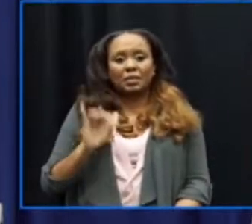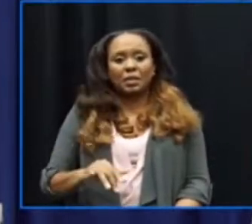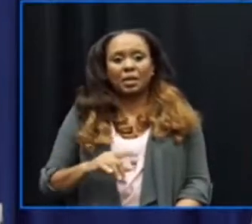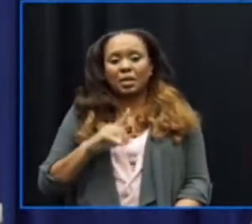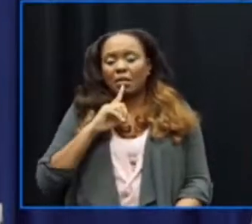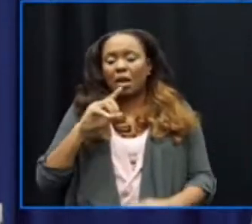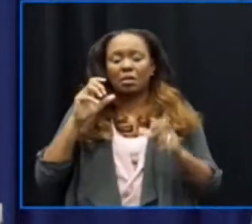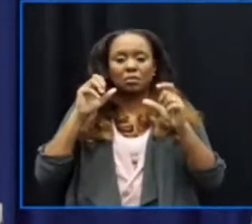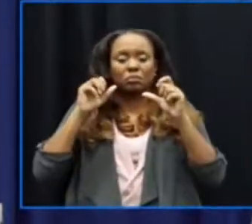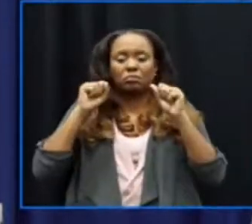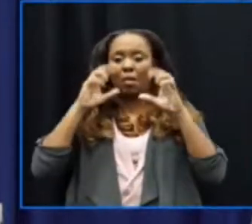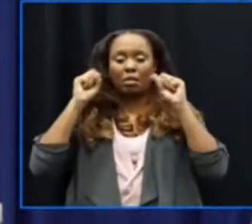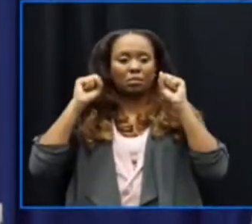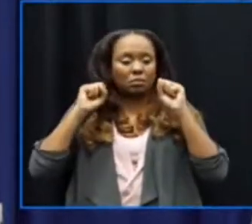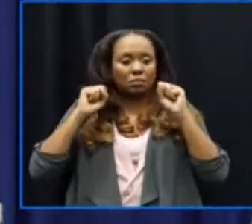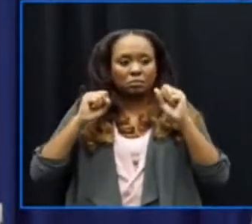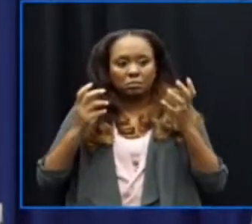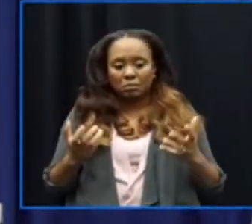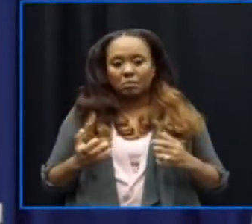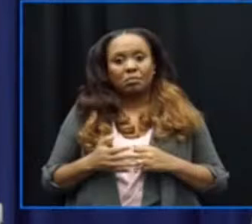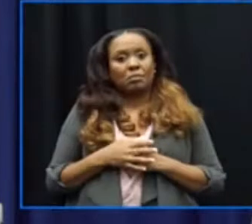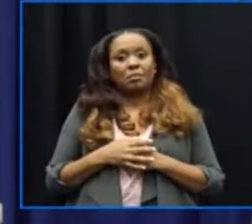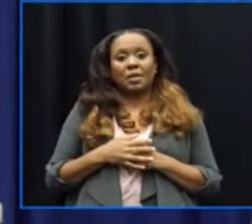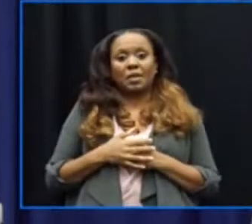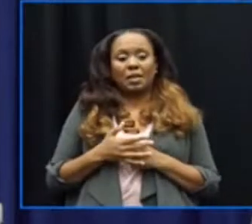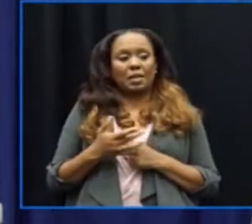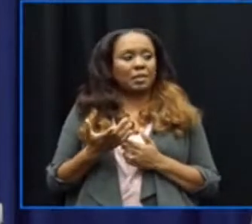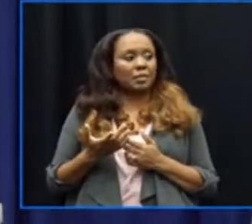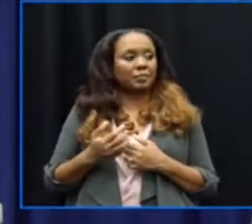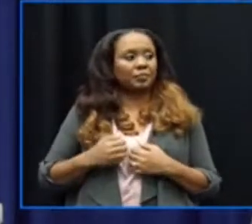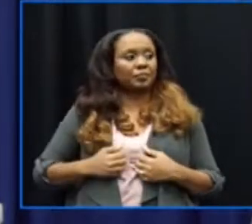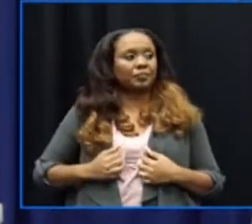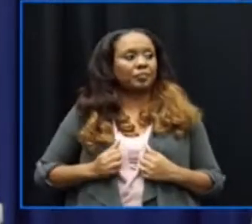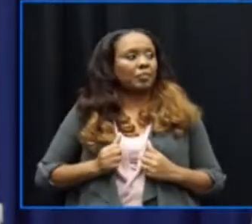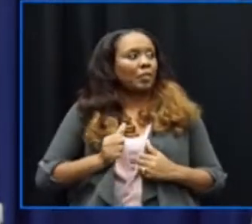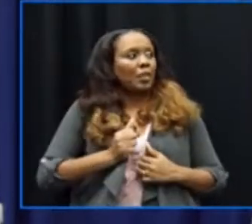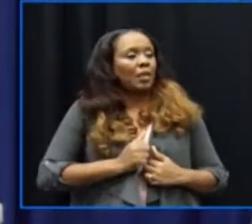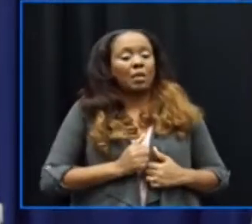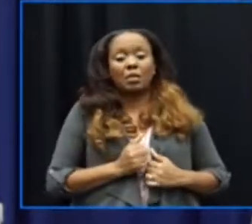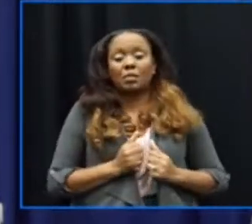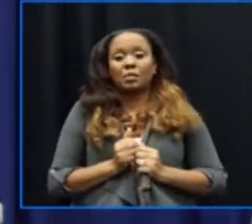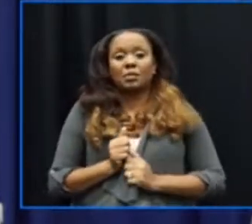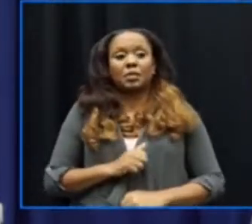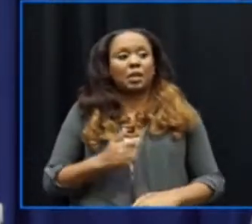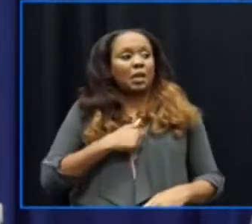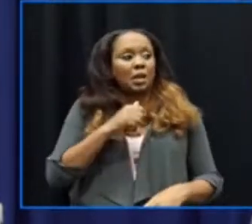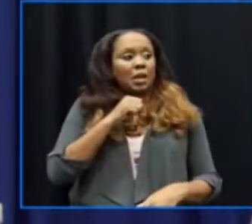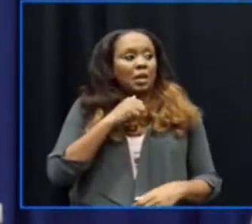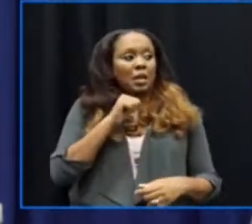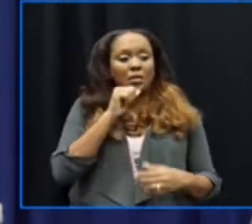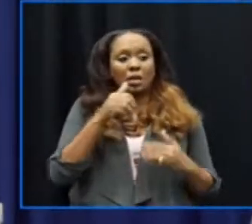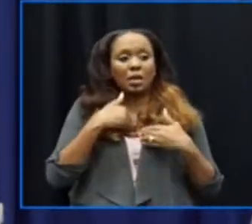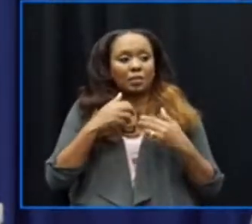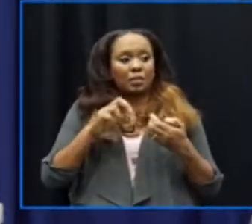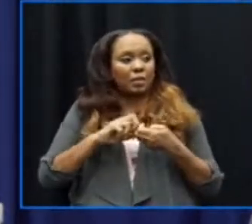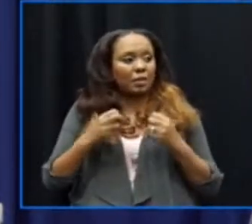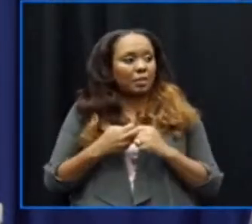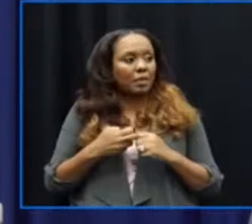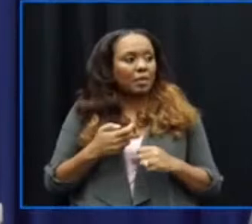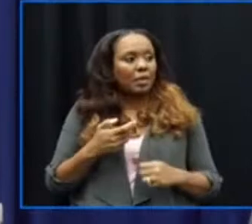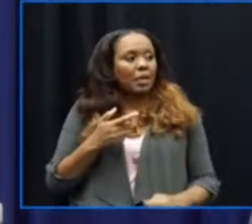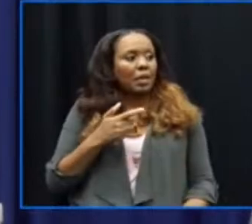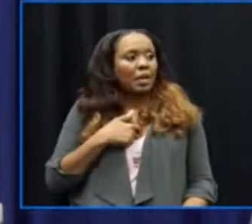untenable. It is unsustainable. And it's not that I have a problem with it, because I'm going to be one of those who will be